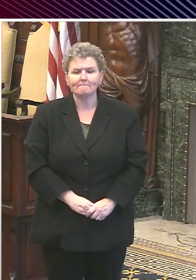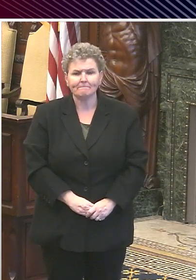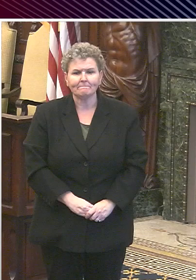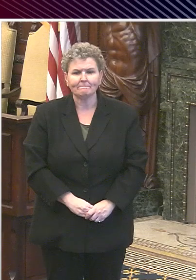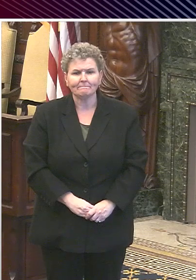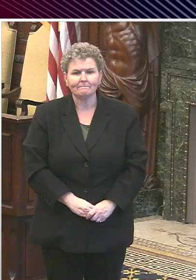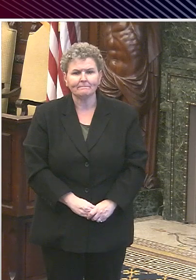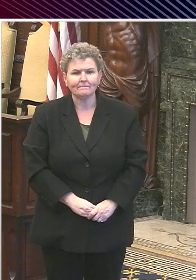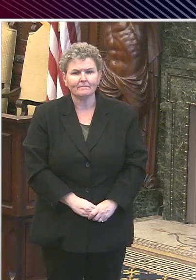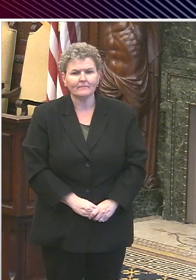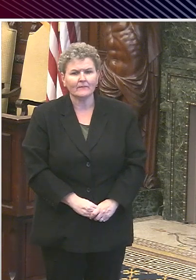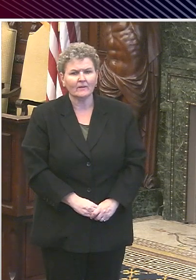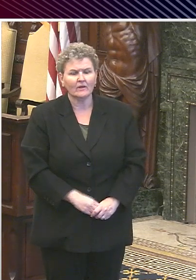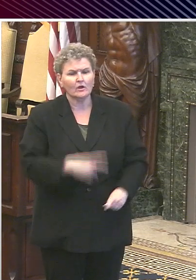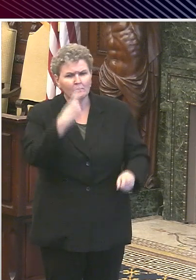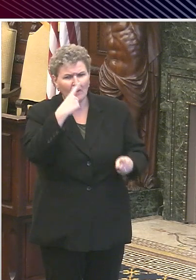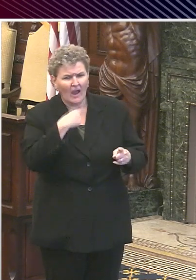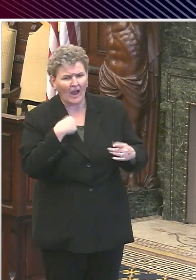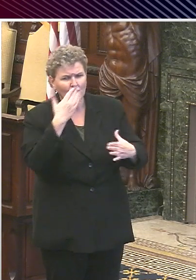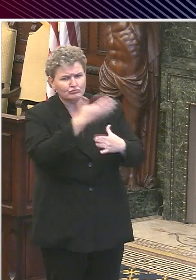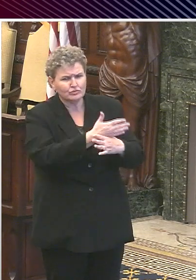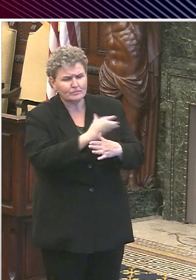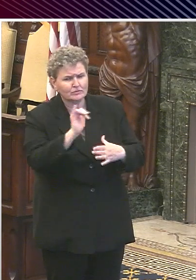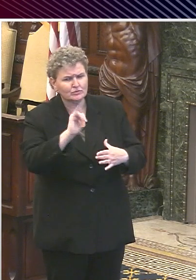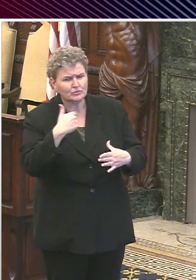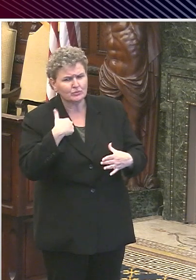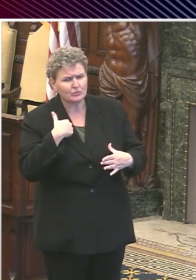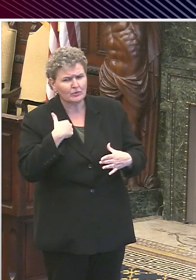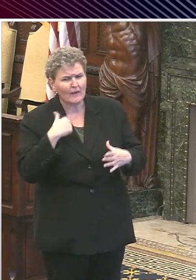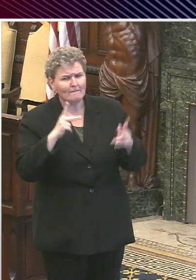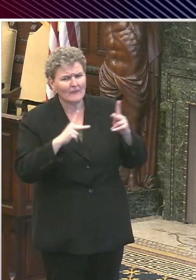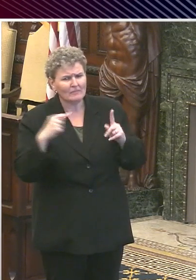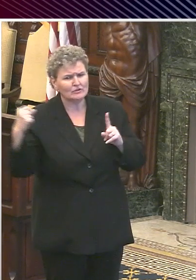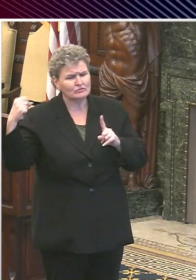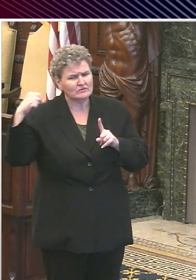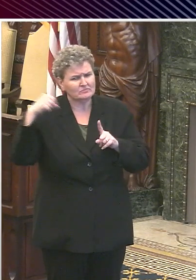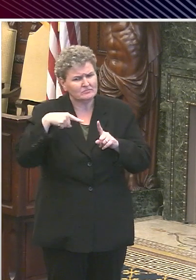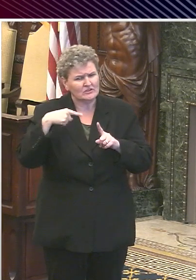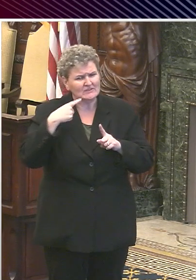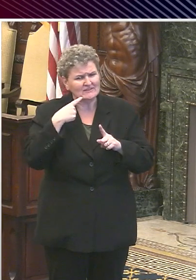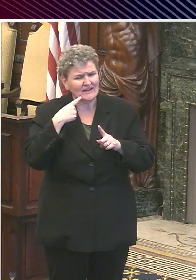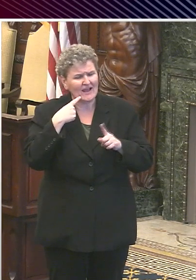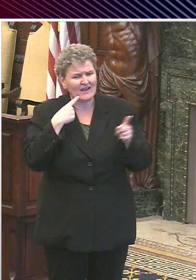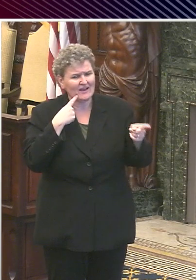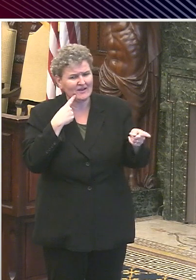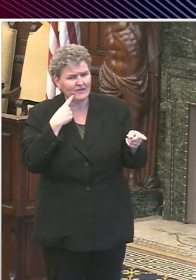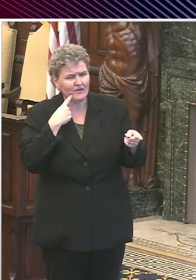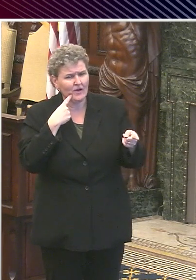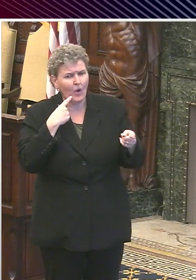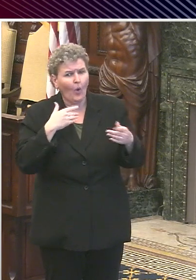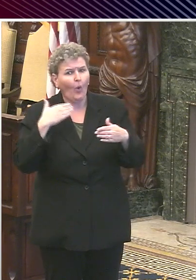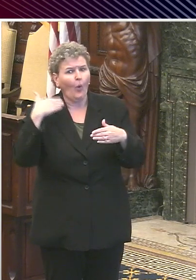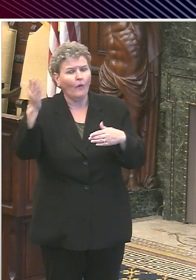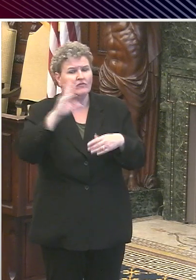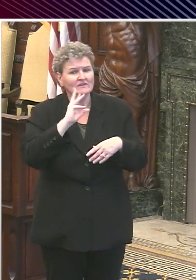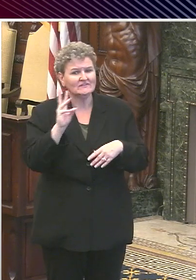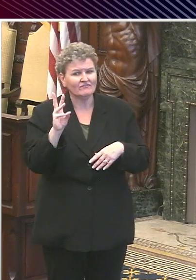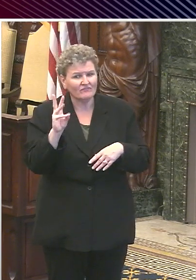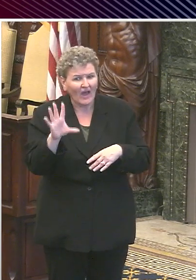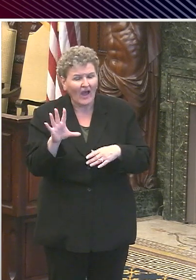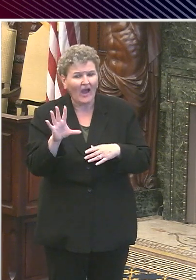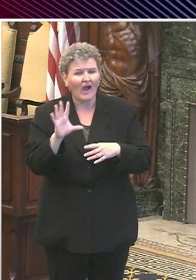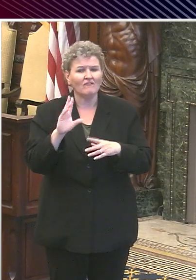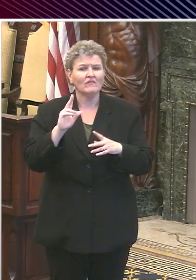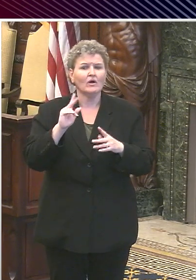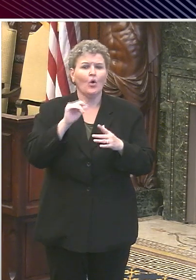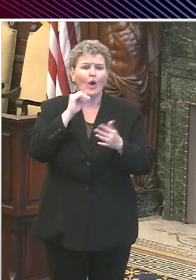If I could jump in as well, and for people who are particularly vulnerable, that is over the age of 65 or with underlying